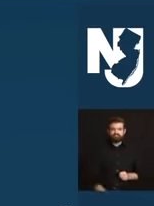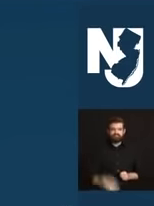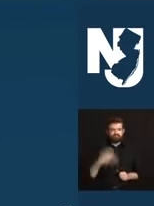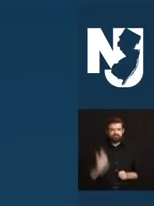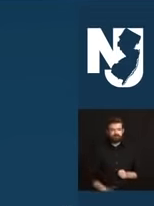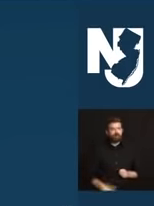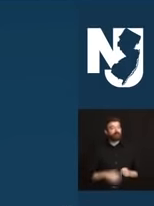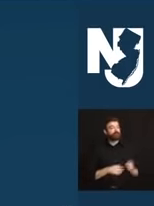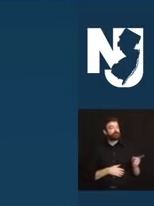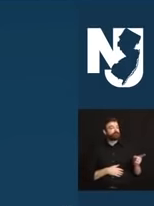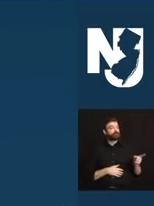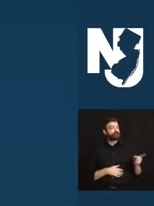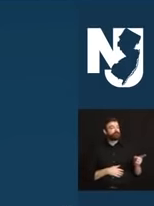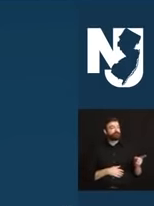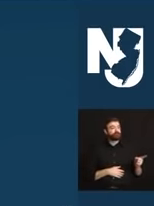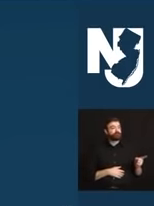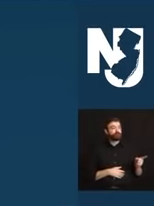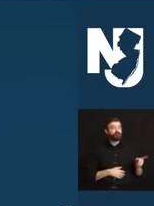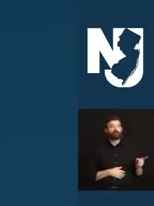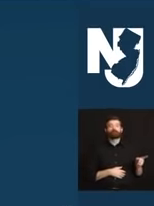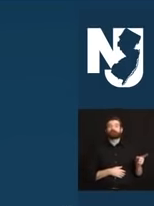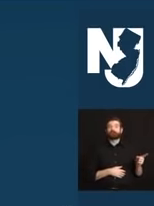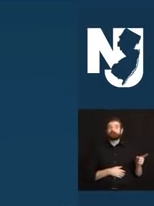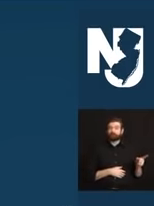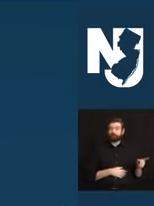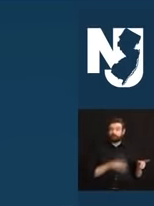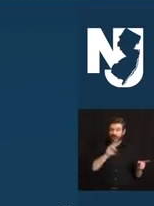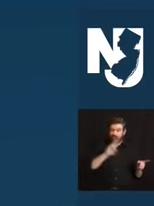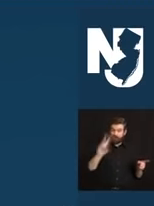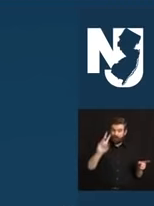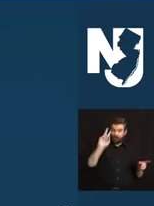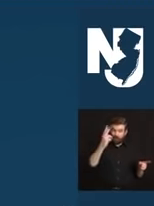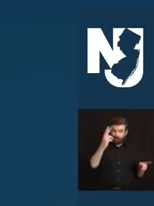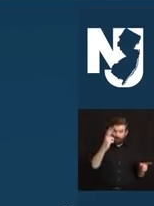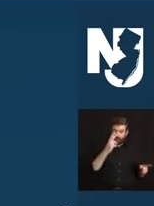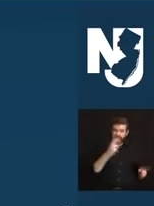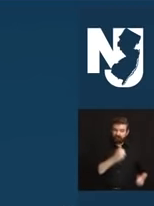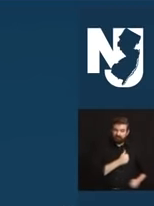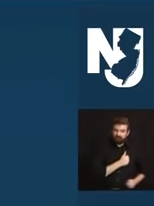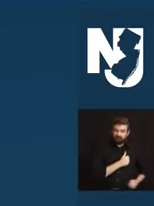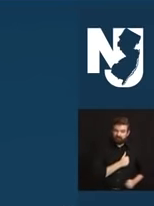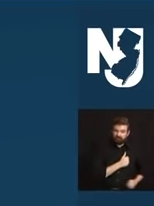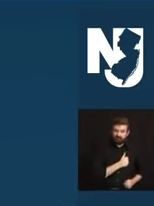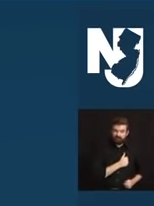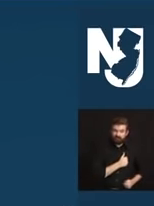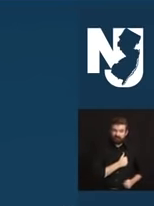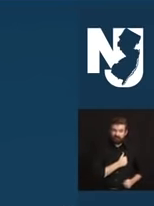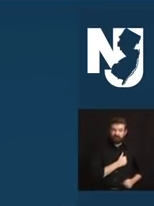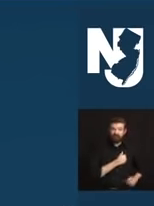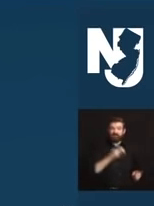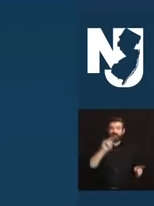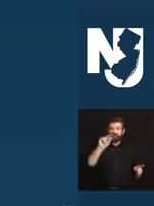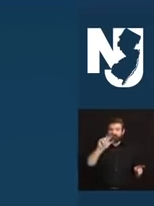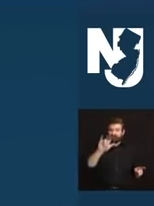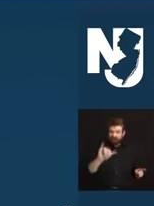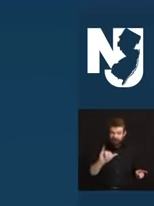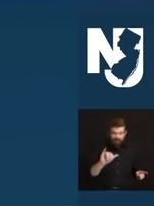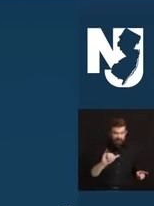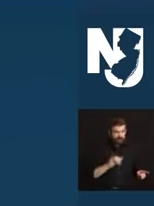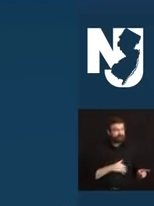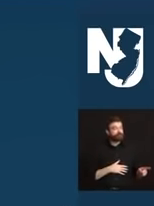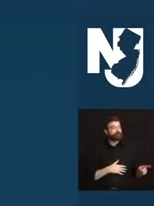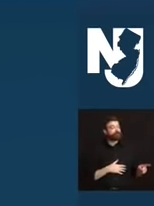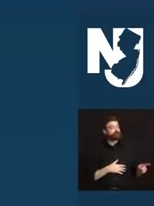States Navy. After the war, he made his career with the Jersey Central Railroad, Union Carbide, and